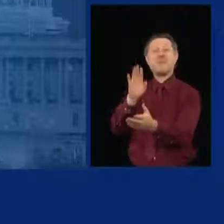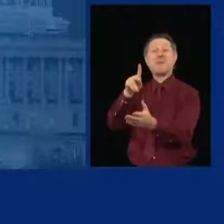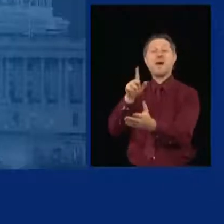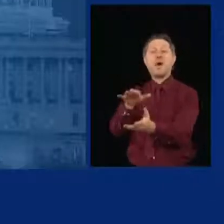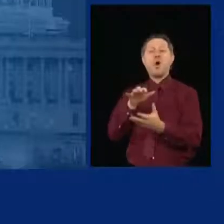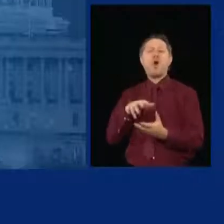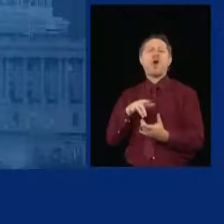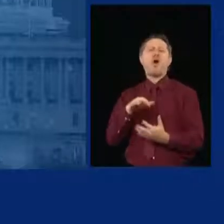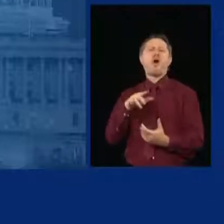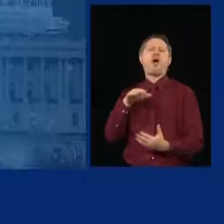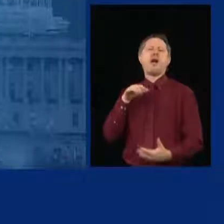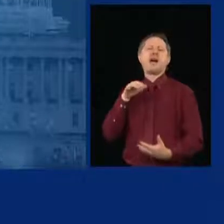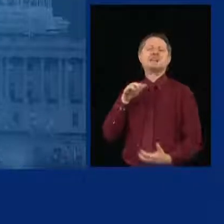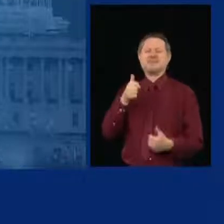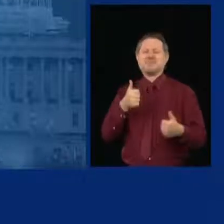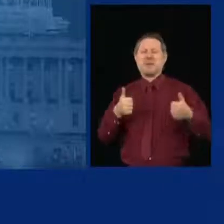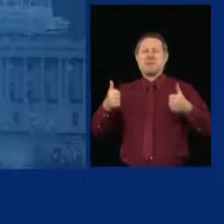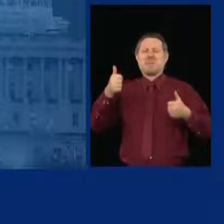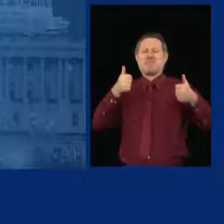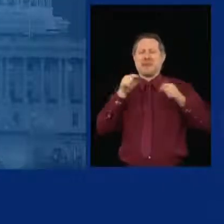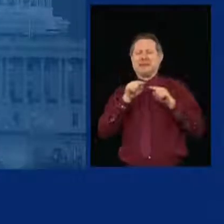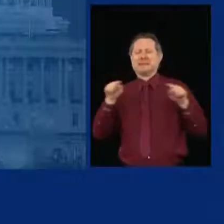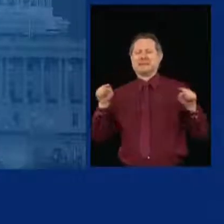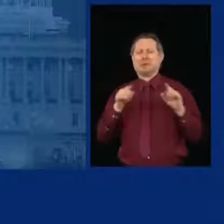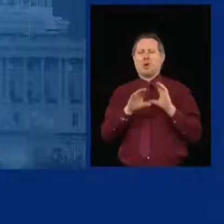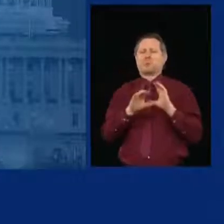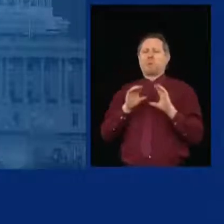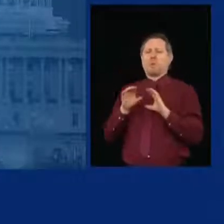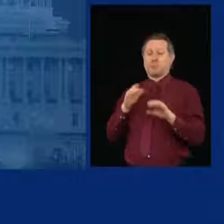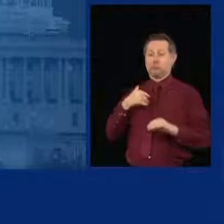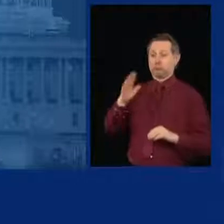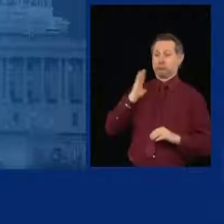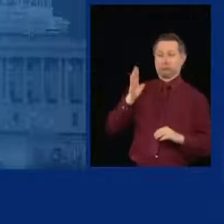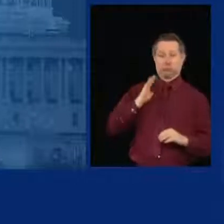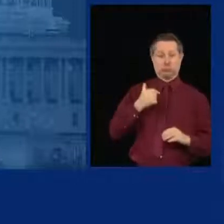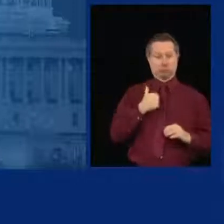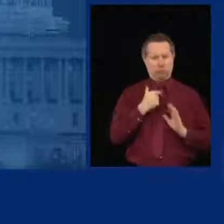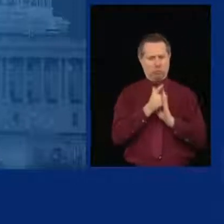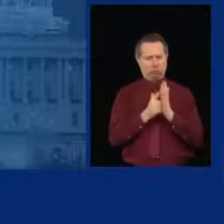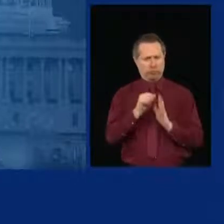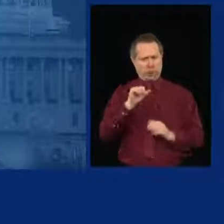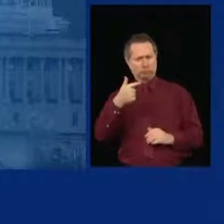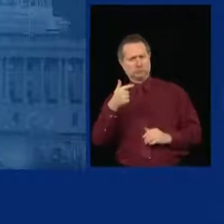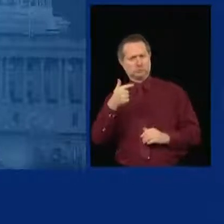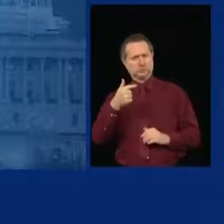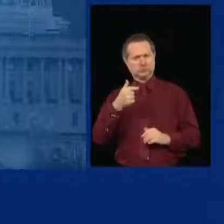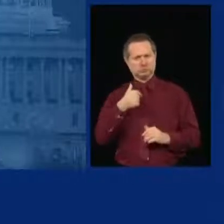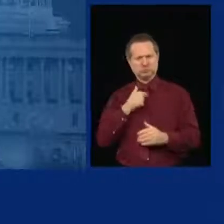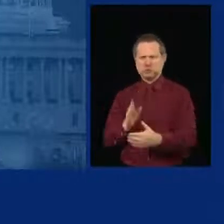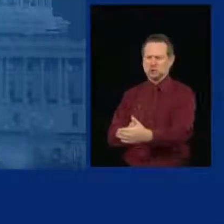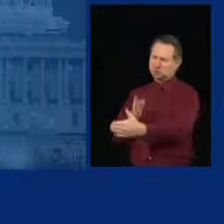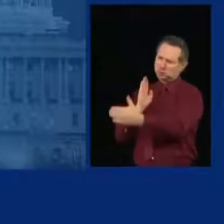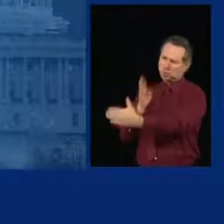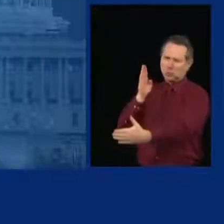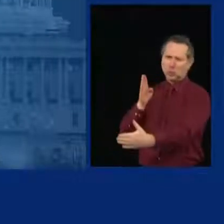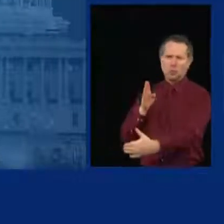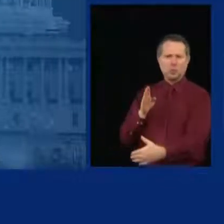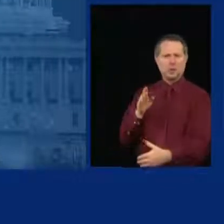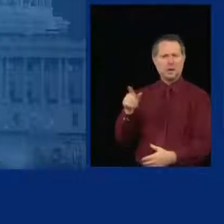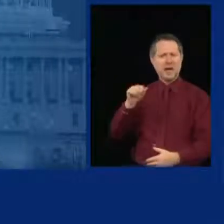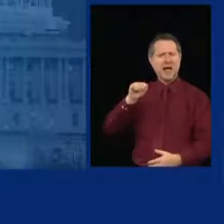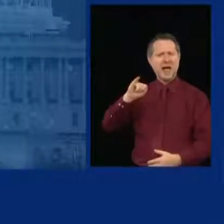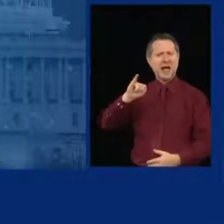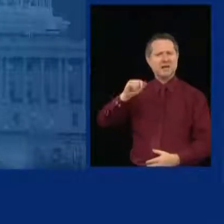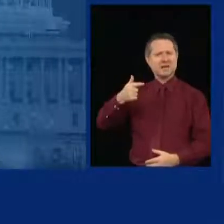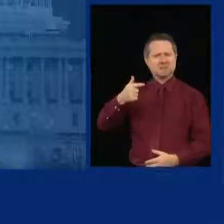bonuses. I was Attorney General. I brought actions against AIG. I brought actions against banks